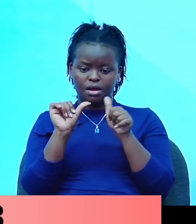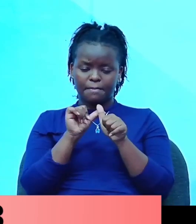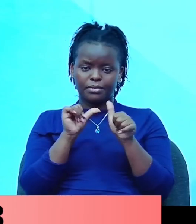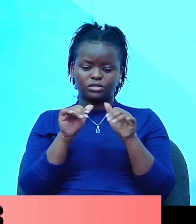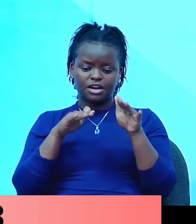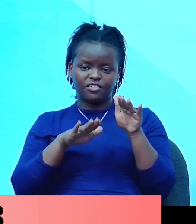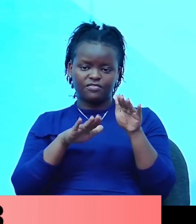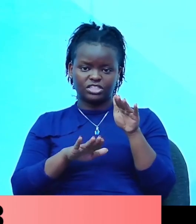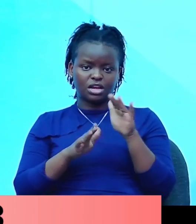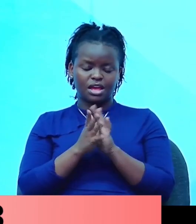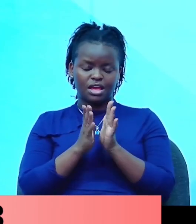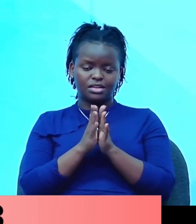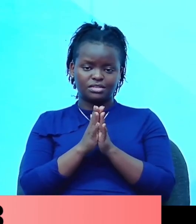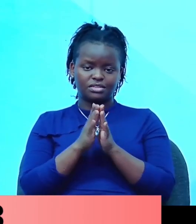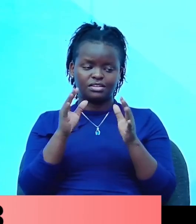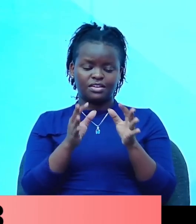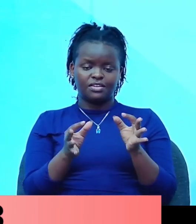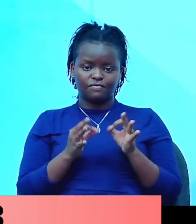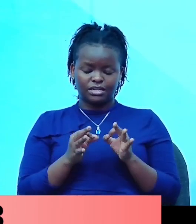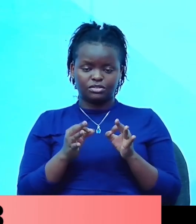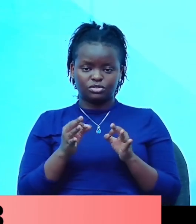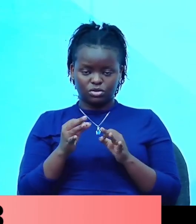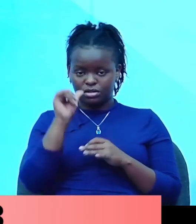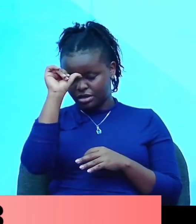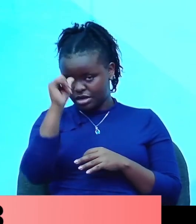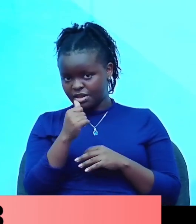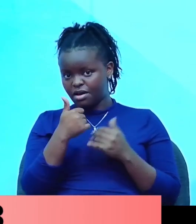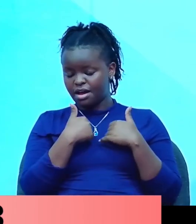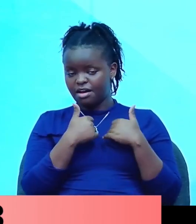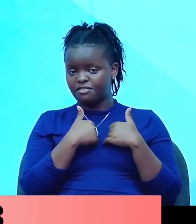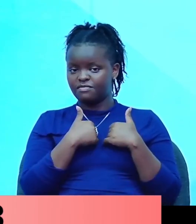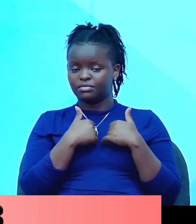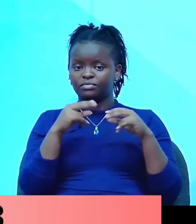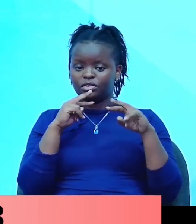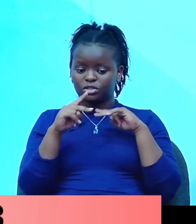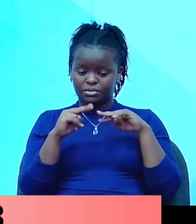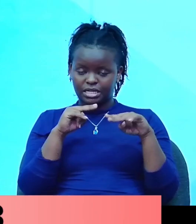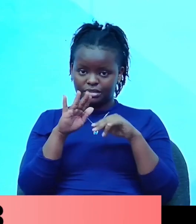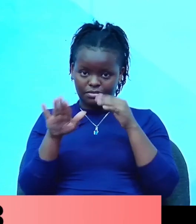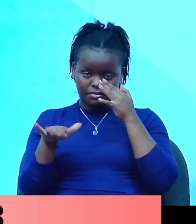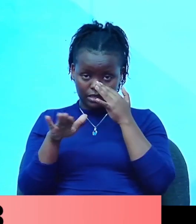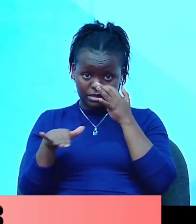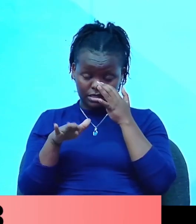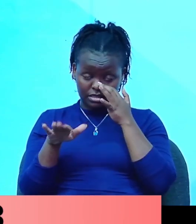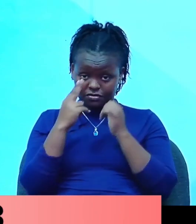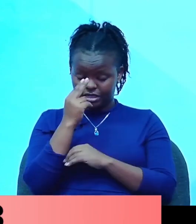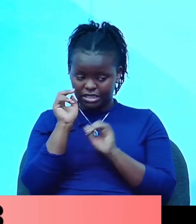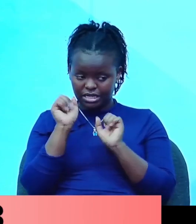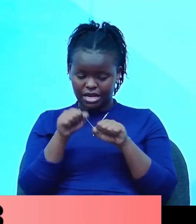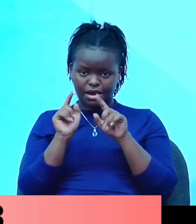financial future? Because you mentioned, you'll be setting up a hospitality area. So funds can come in and check in.